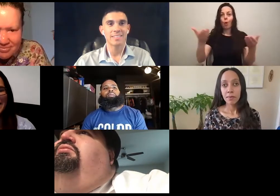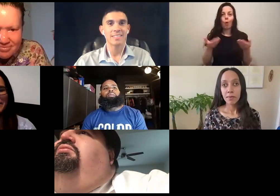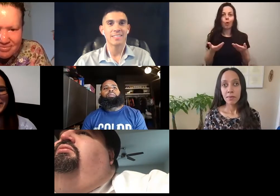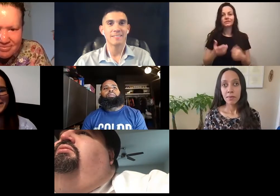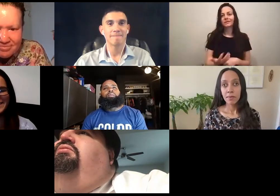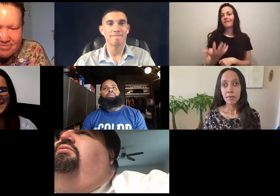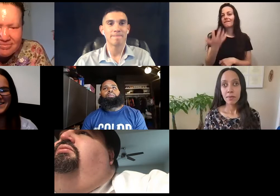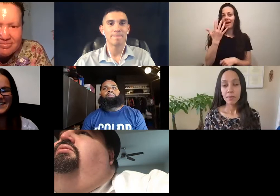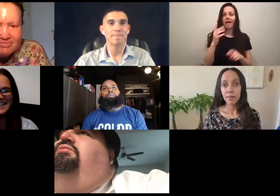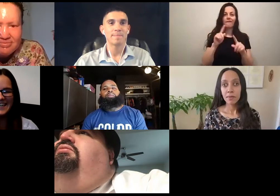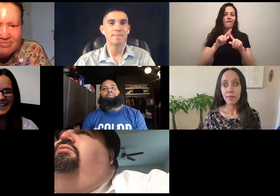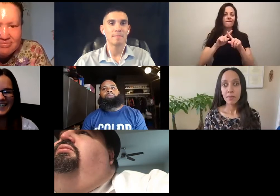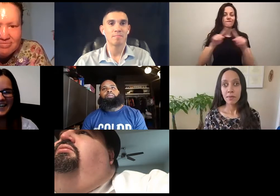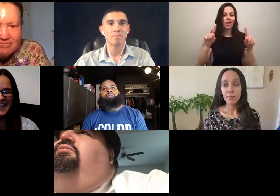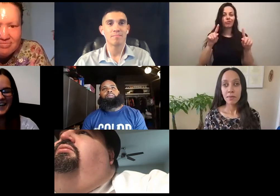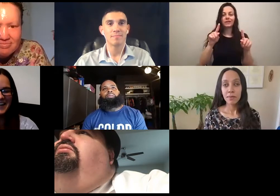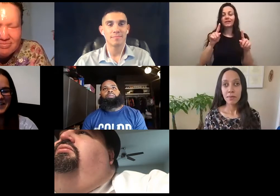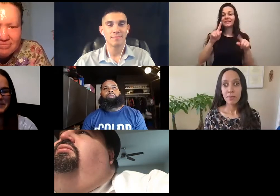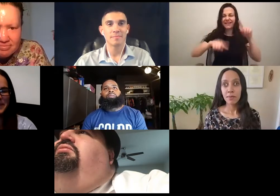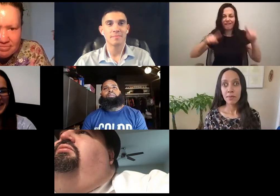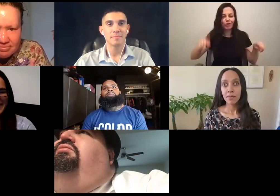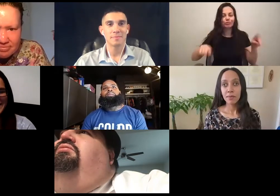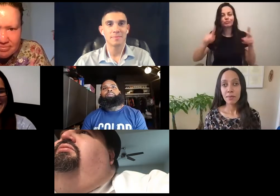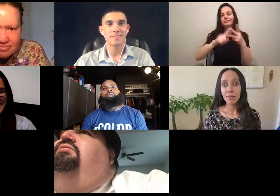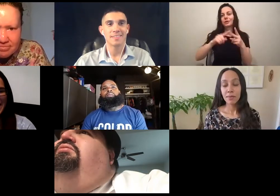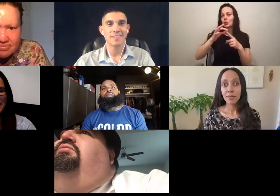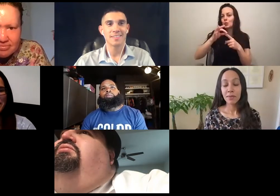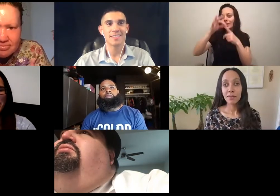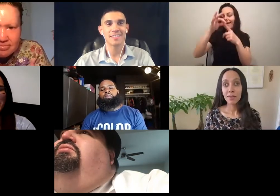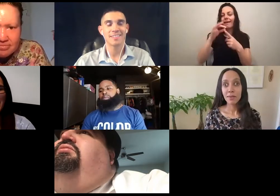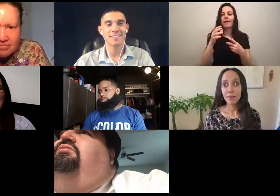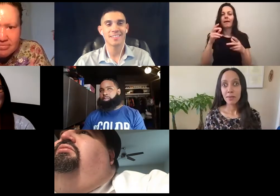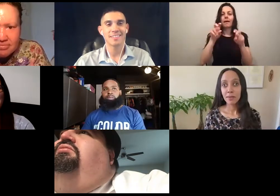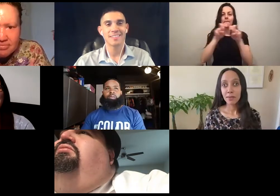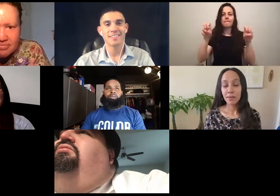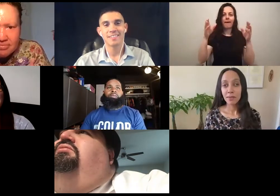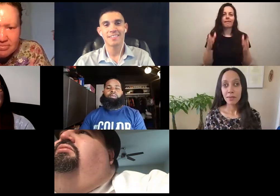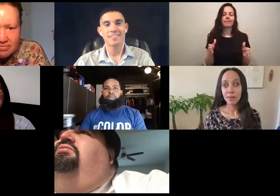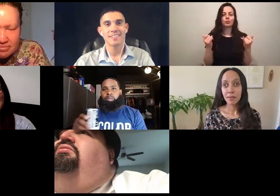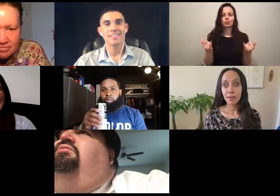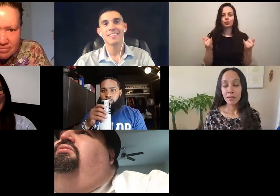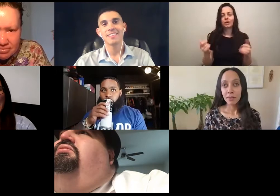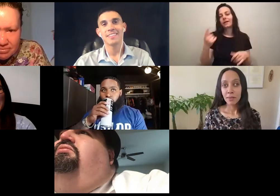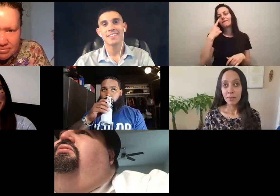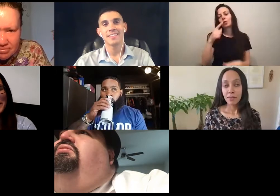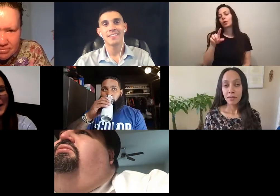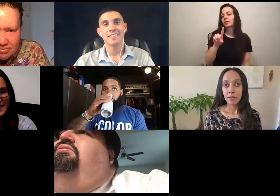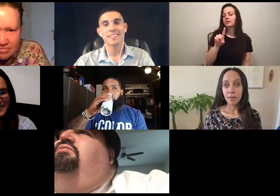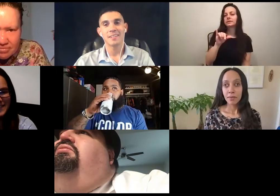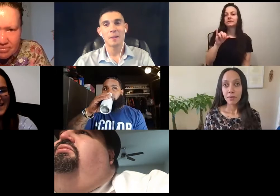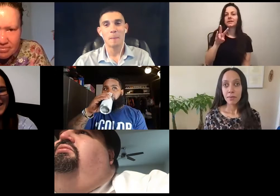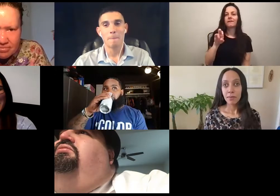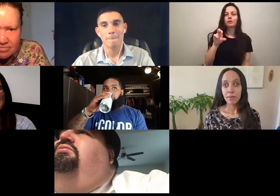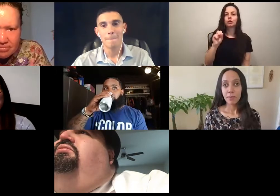very diverse and unique panelists today for our Diversability